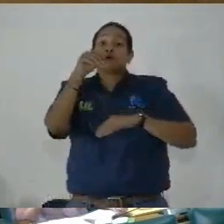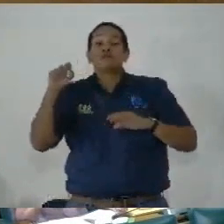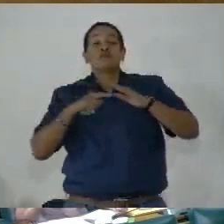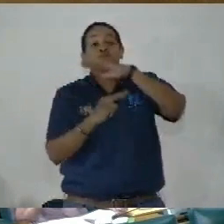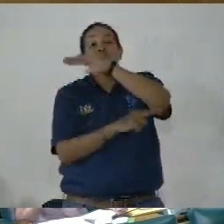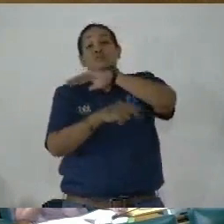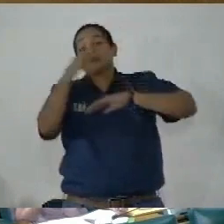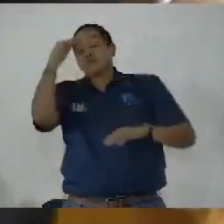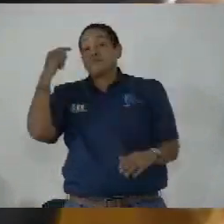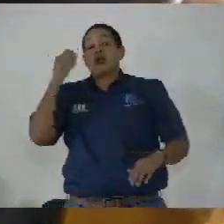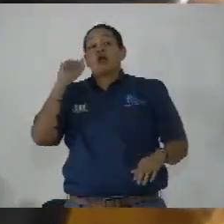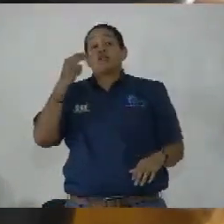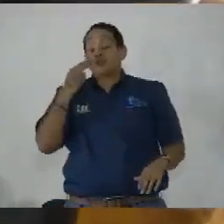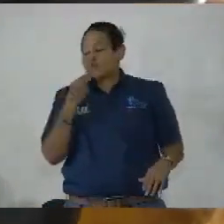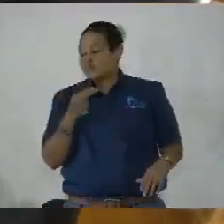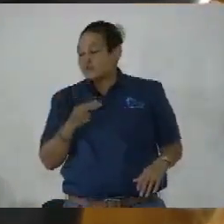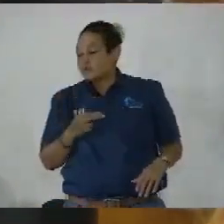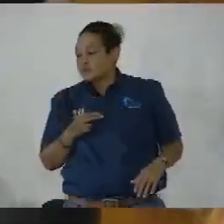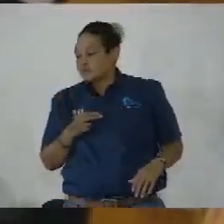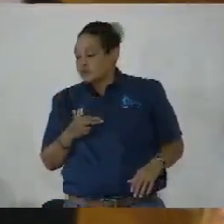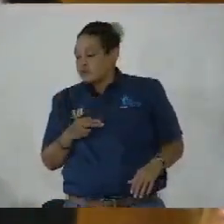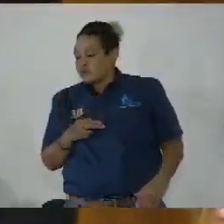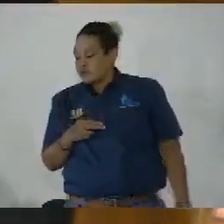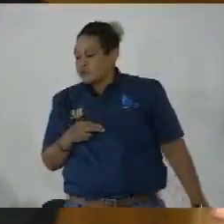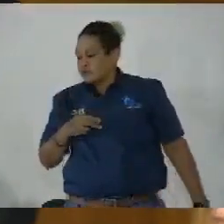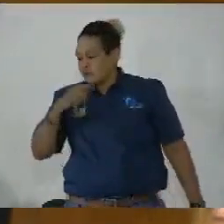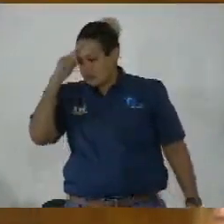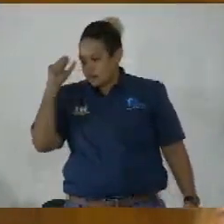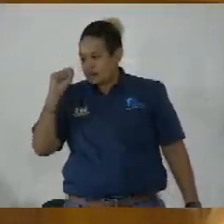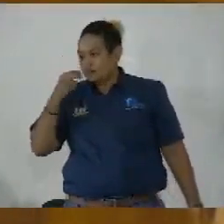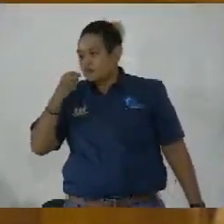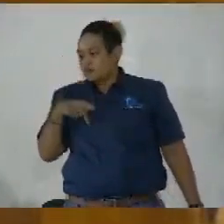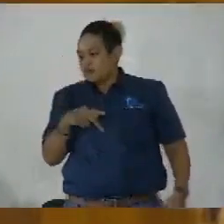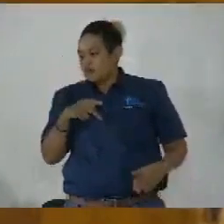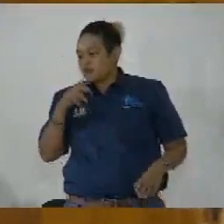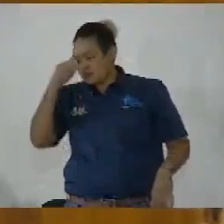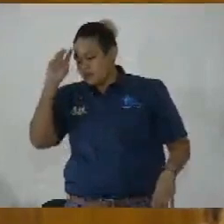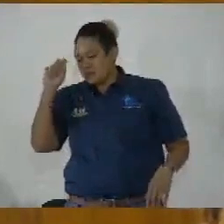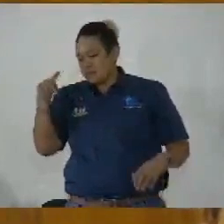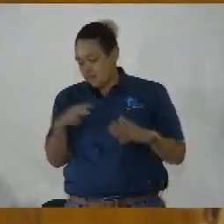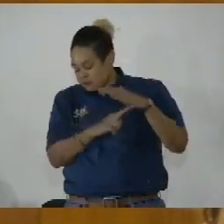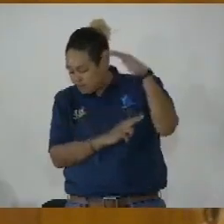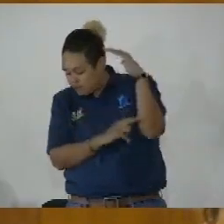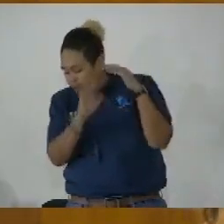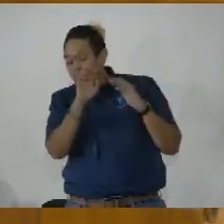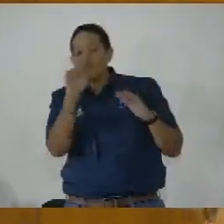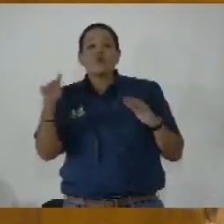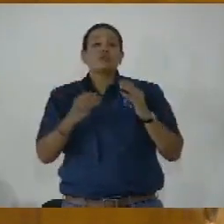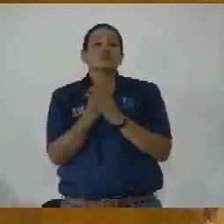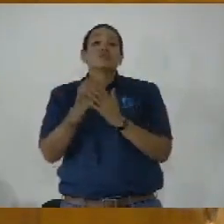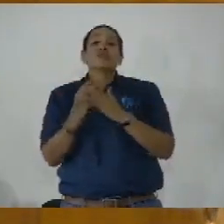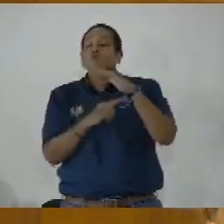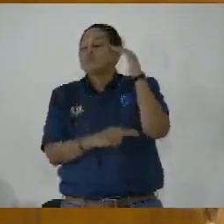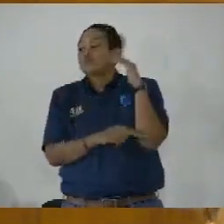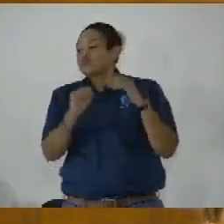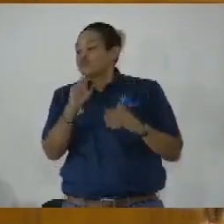well, Black Chute, what is it called? Black Shop Bridge, Crooked Spring Bridge,